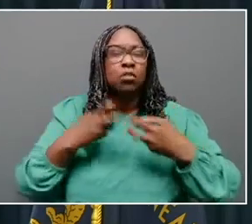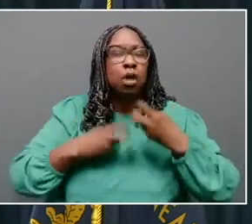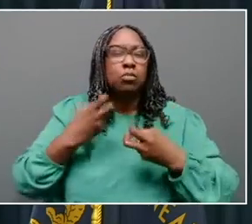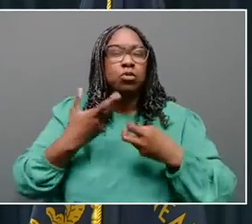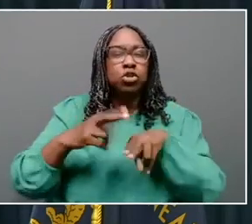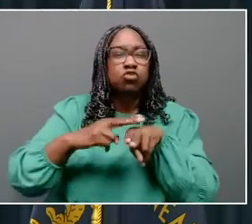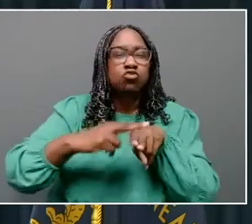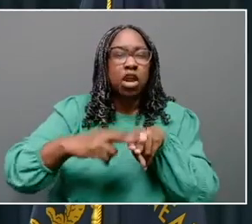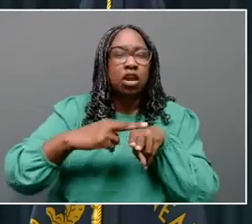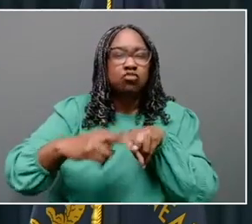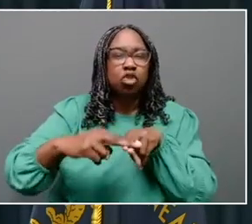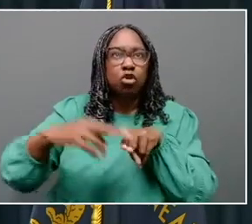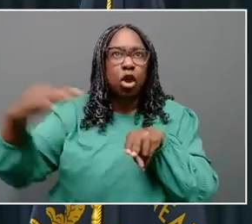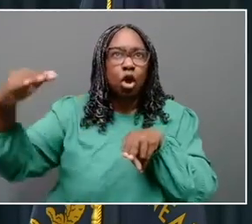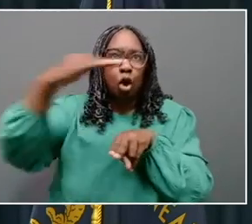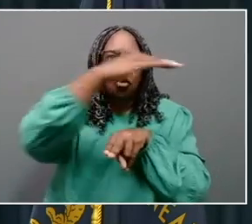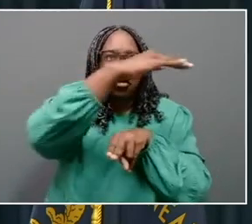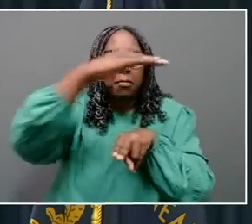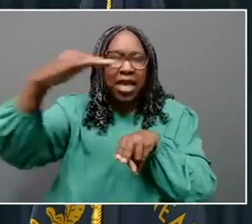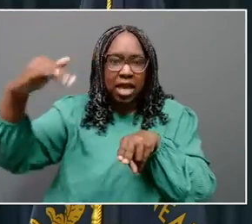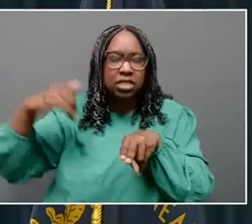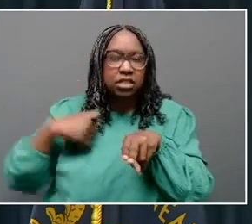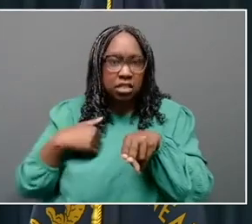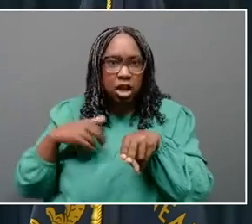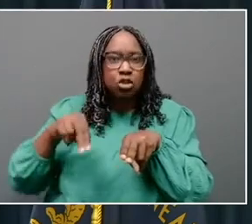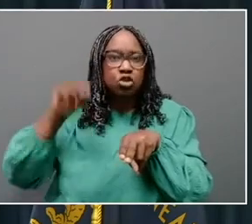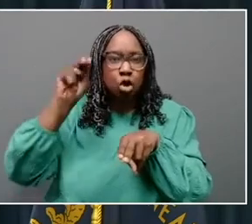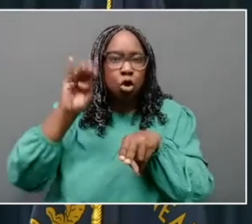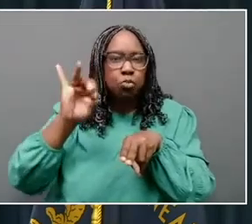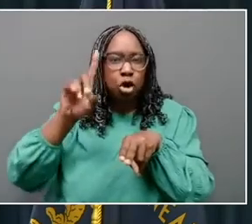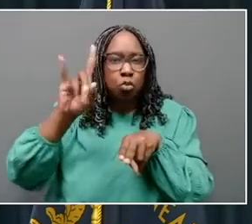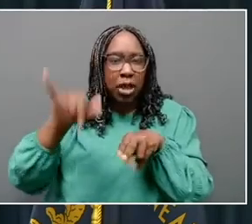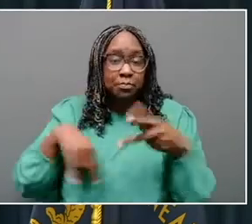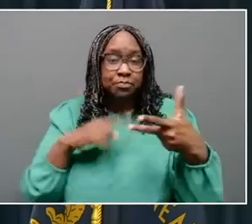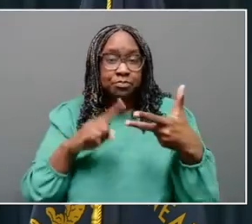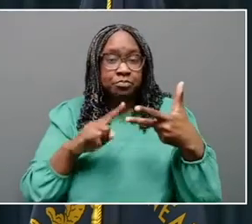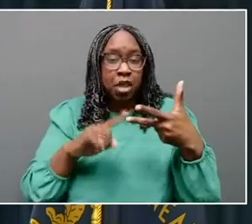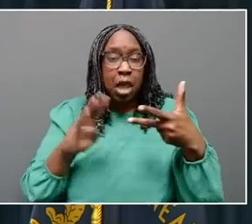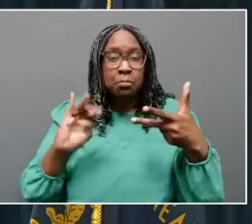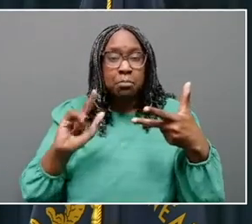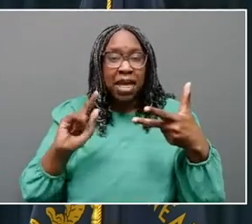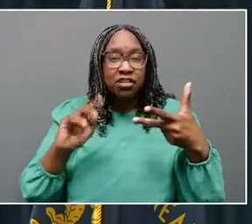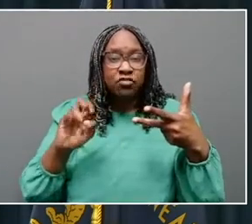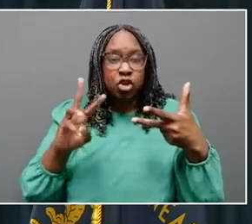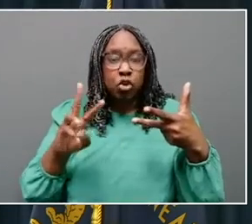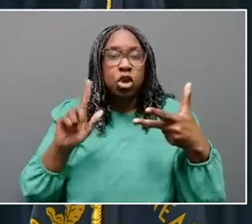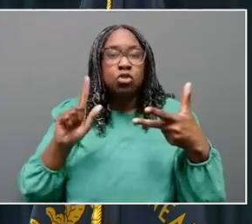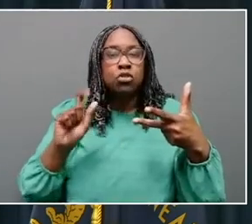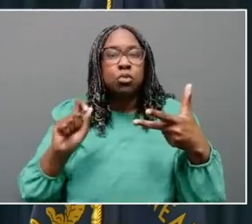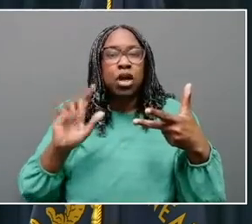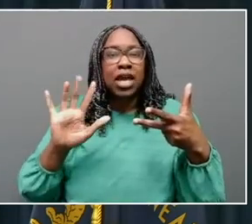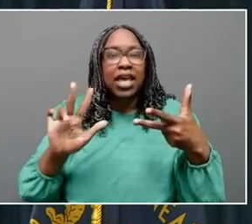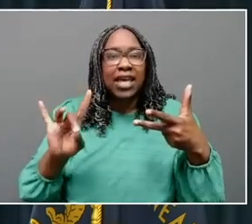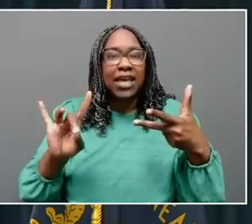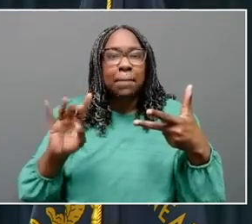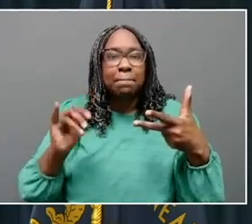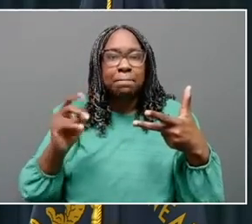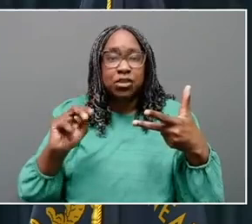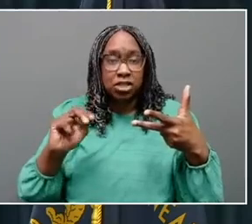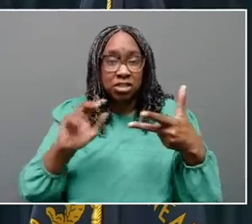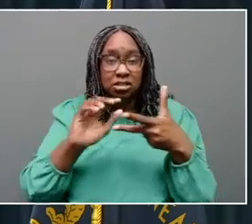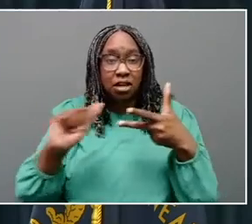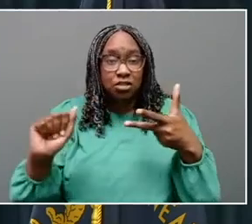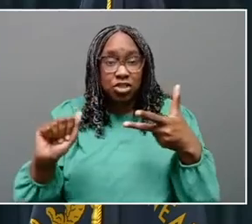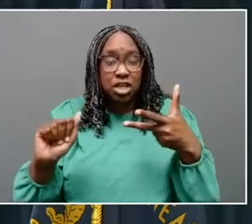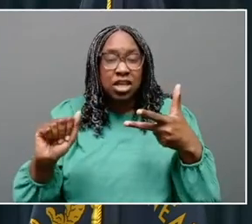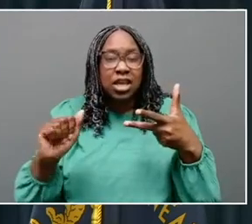on North Broadway. The third grant was for the city of Bellevue, $3.8 million to design a 20-mile multimodal